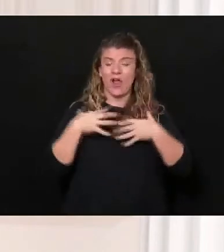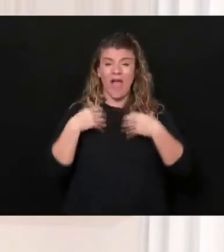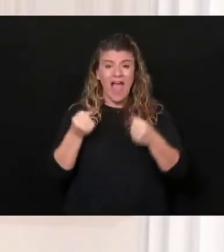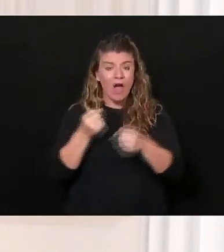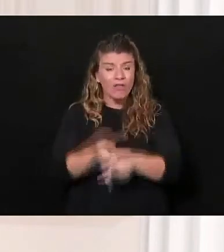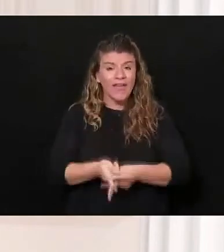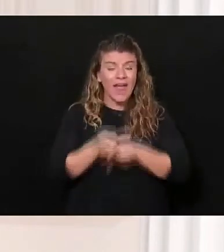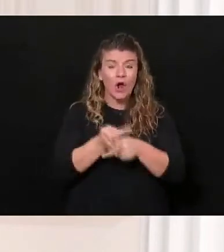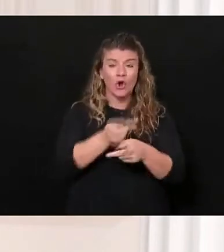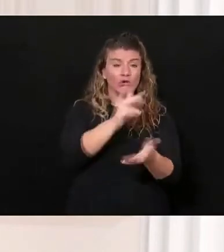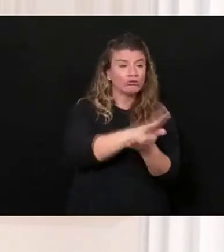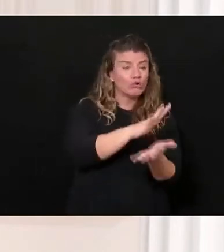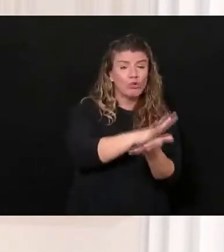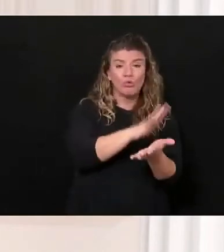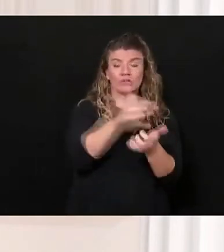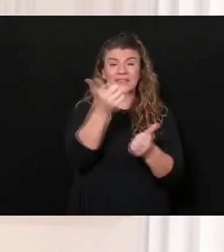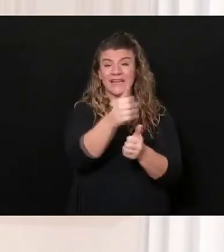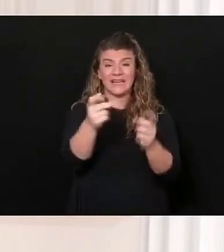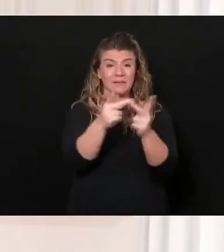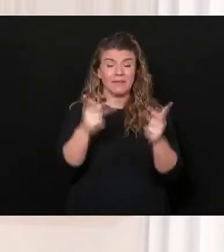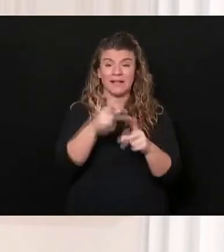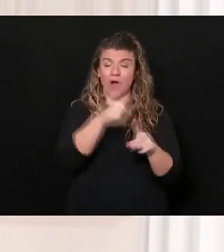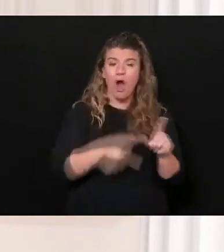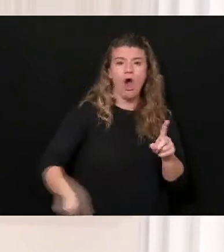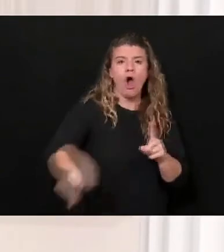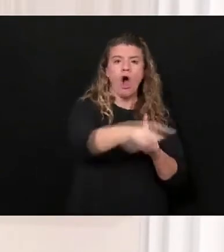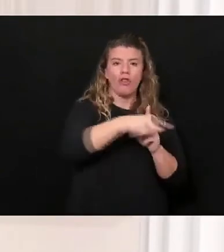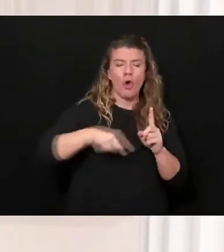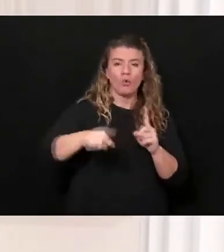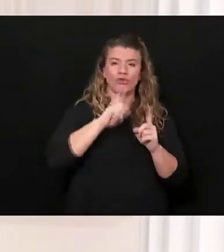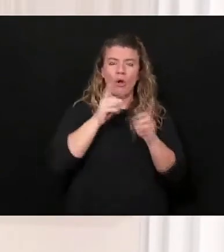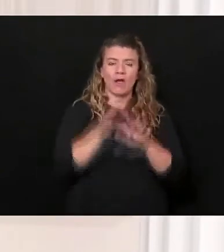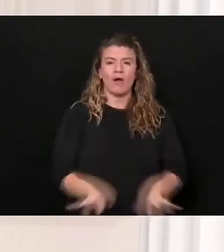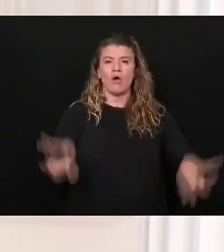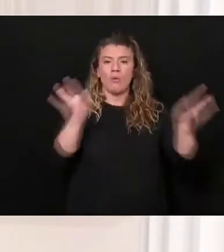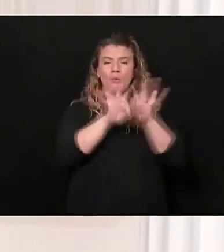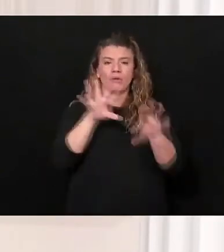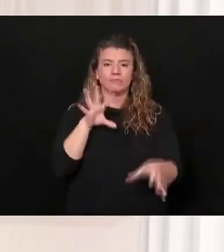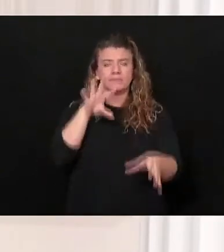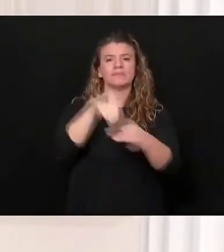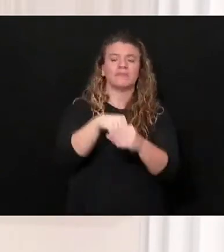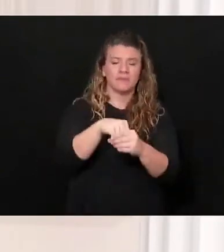in schools or other important parts of our